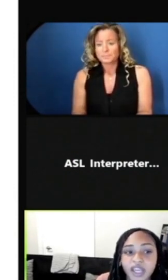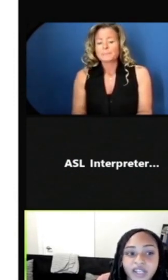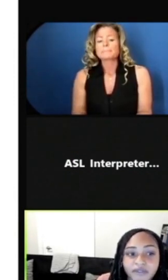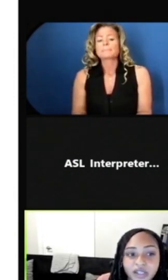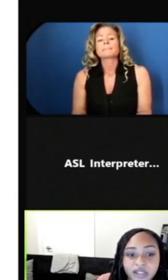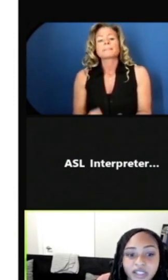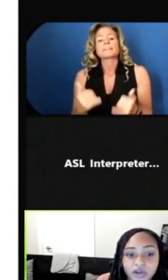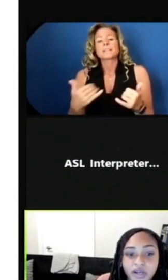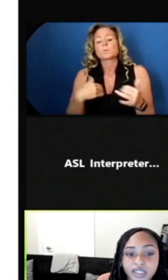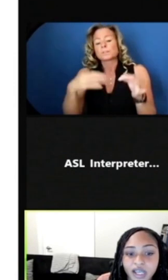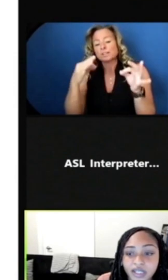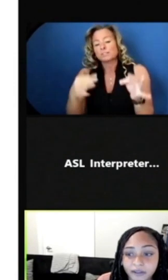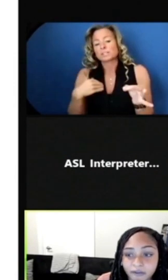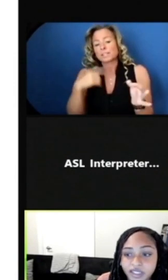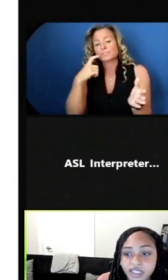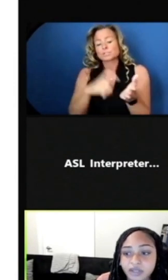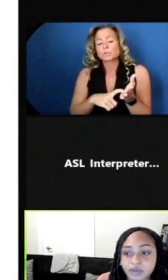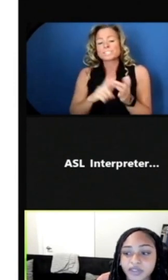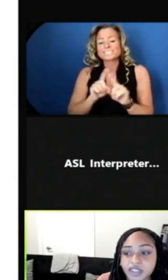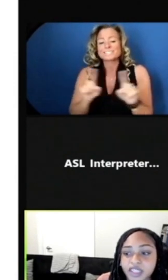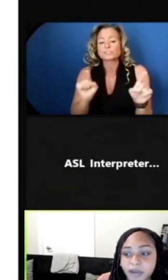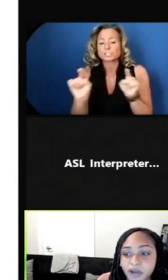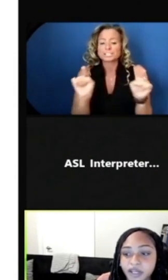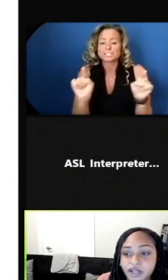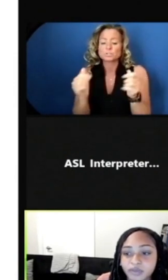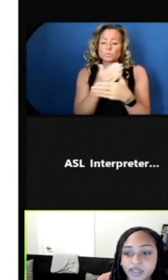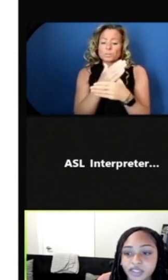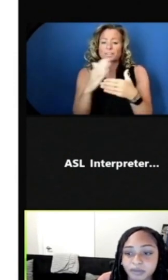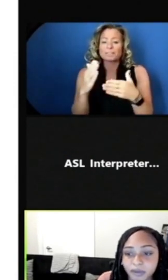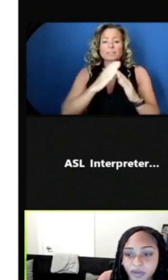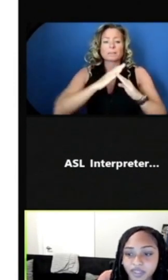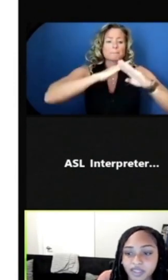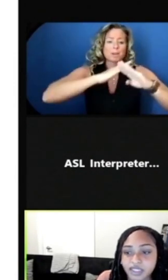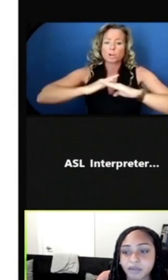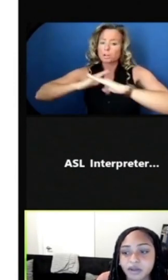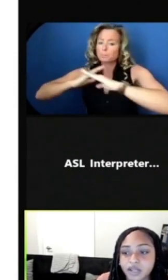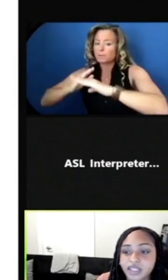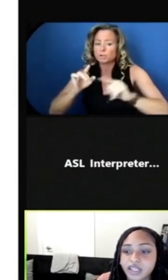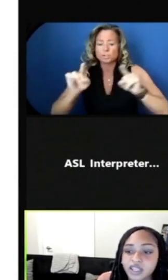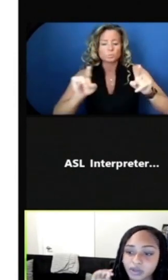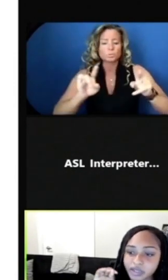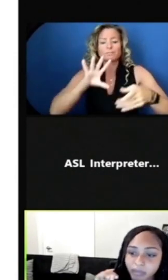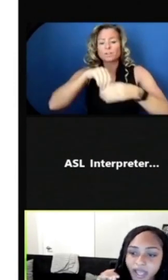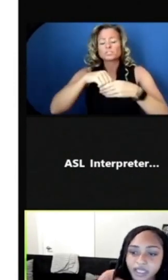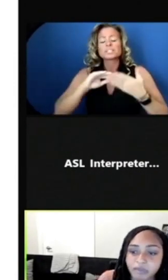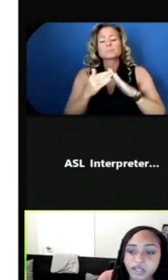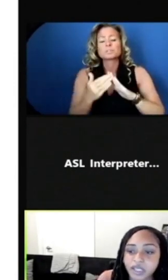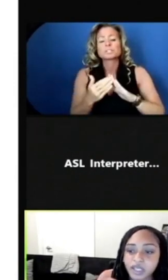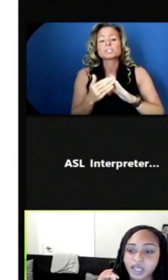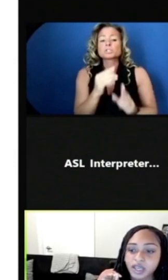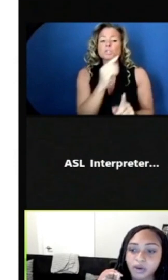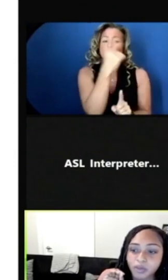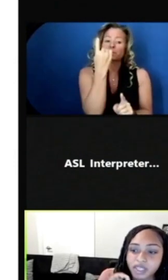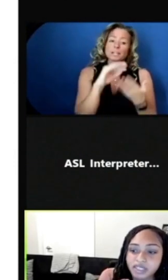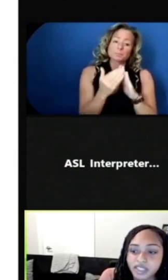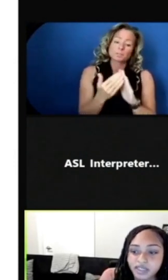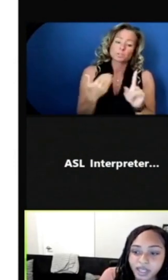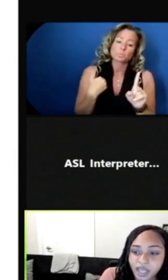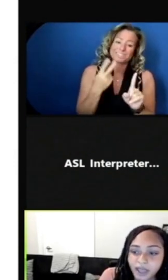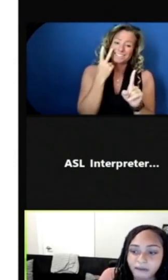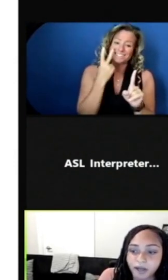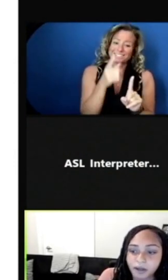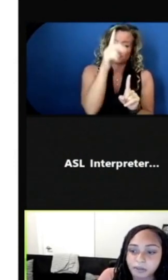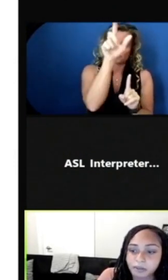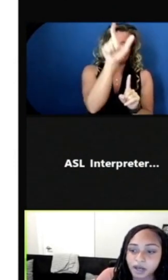Nevertheless, we have definitely noticed differences within these barriers, within these communities. So in the Black community, we can see